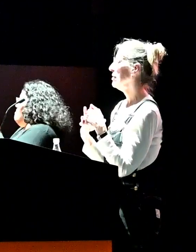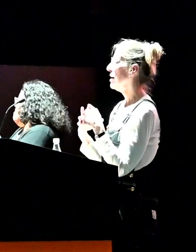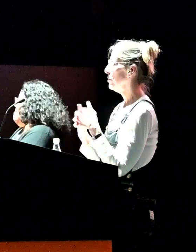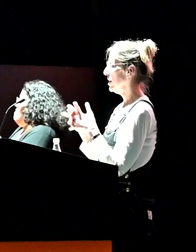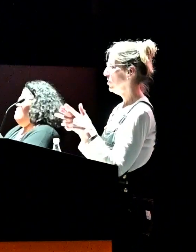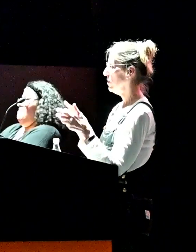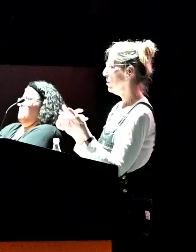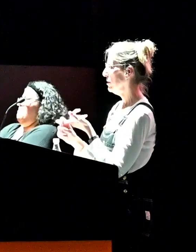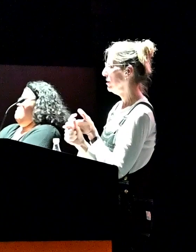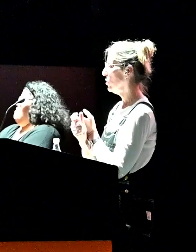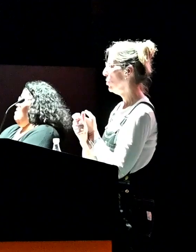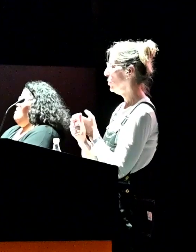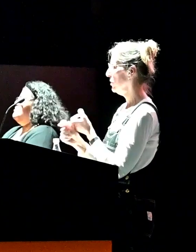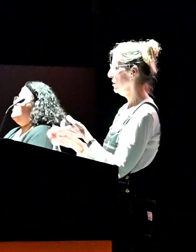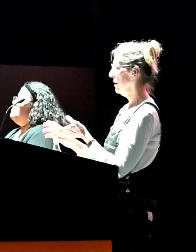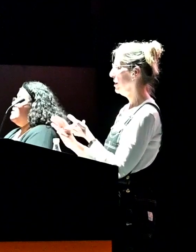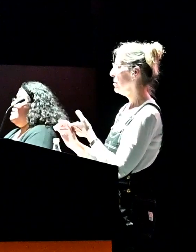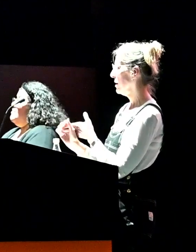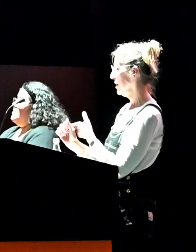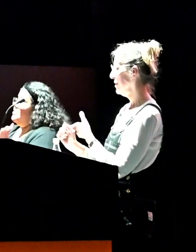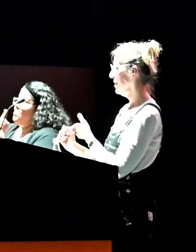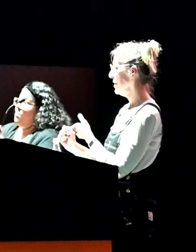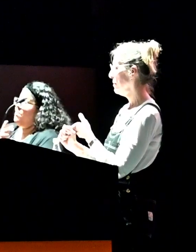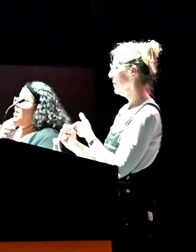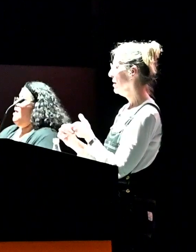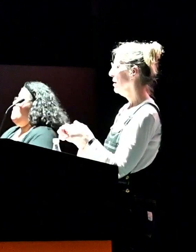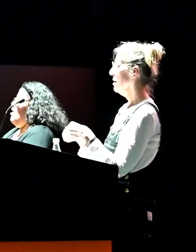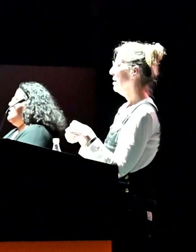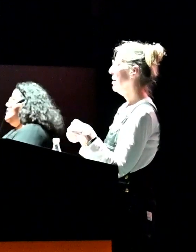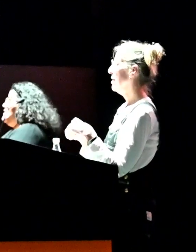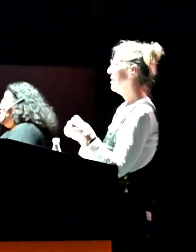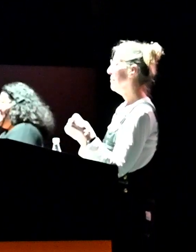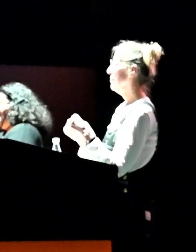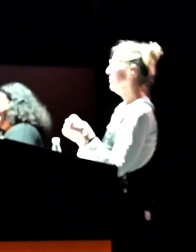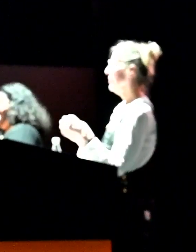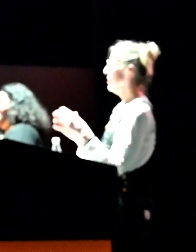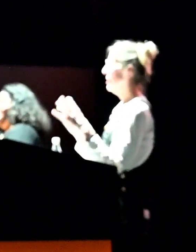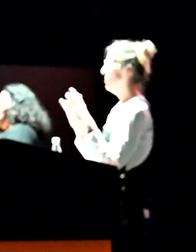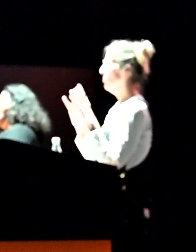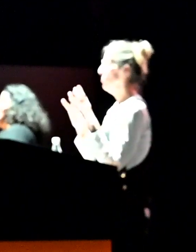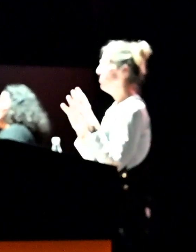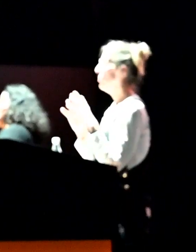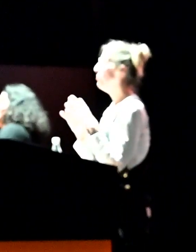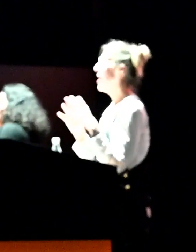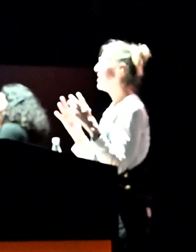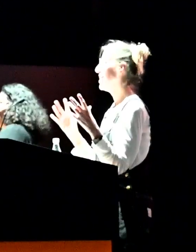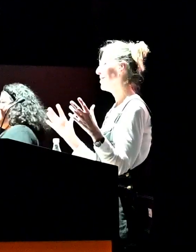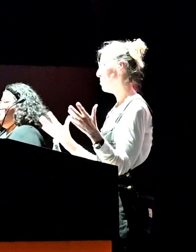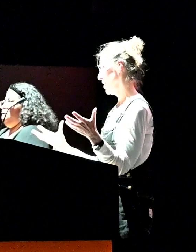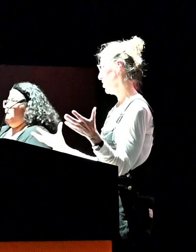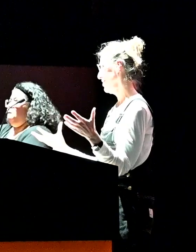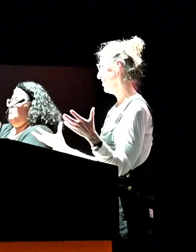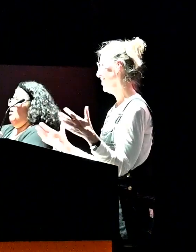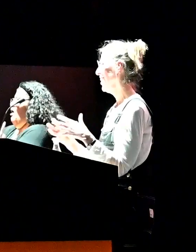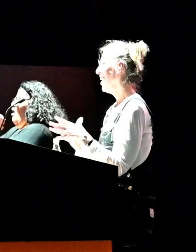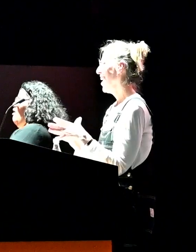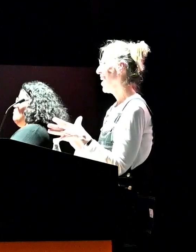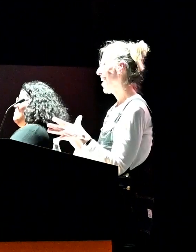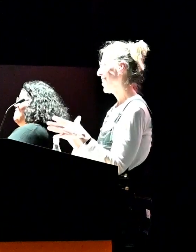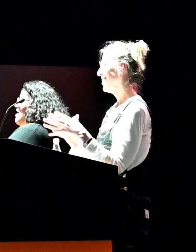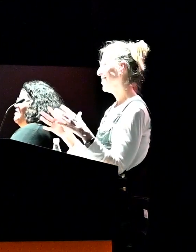So it's a combination of the business goals and the marketing team, kind of providing the